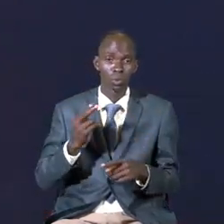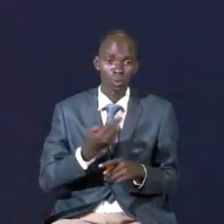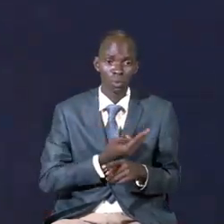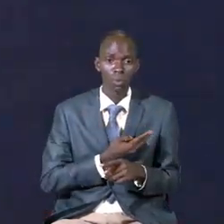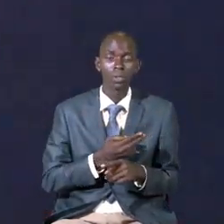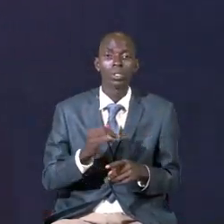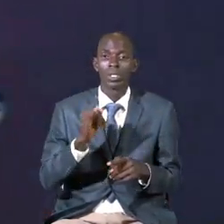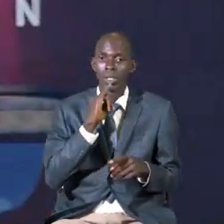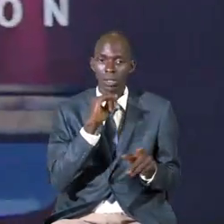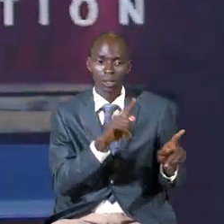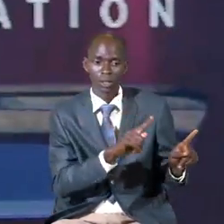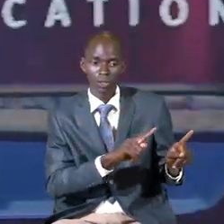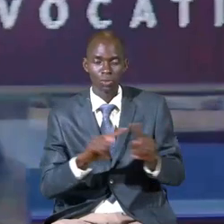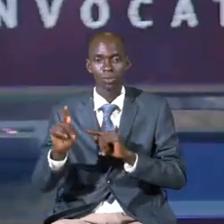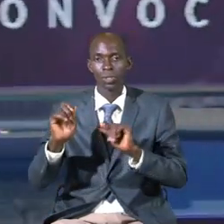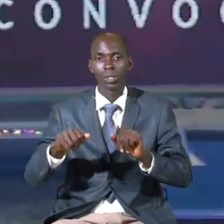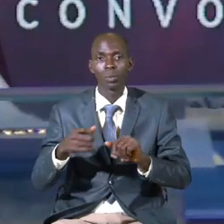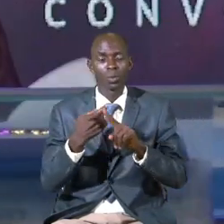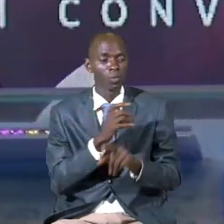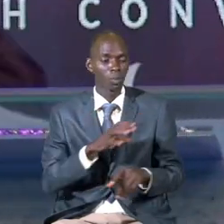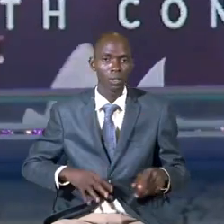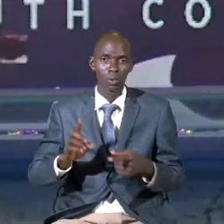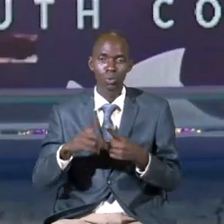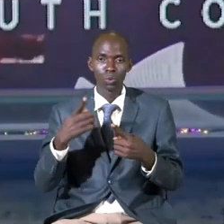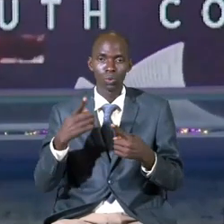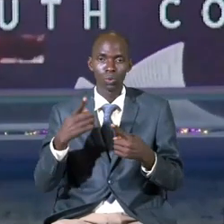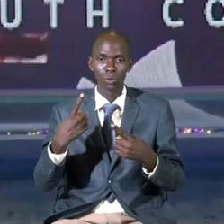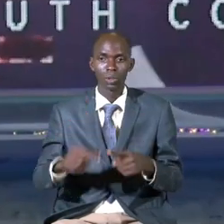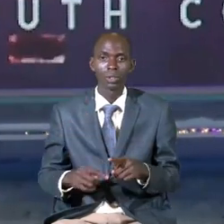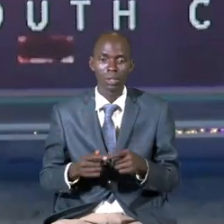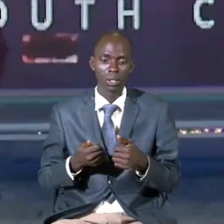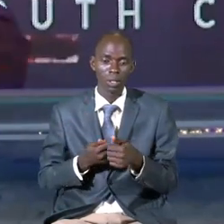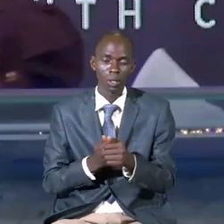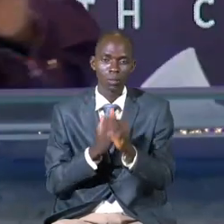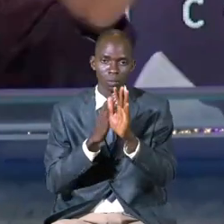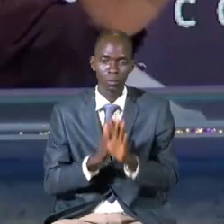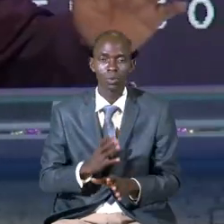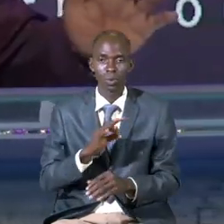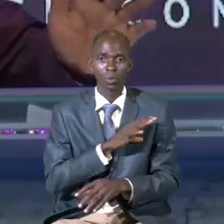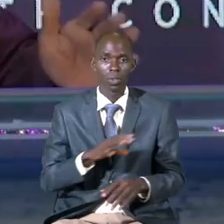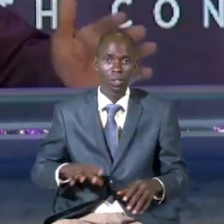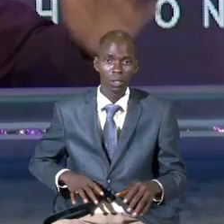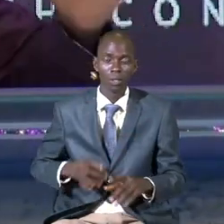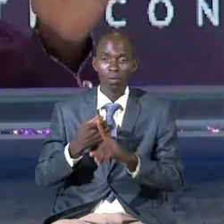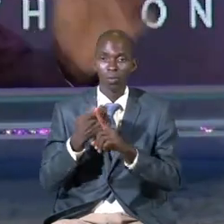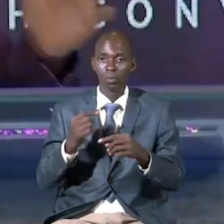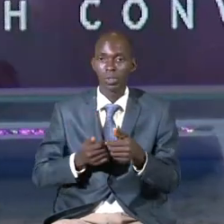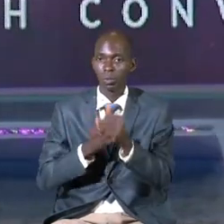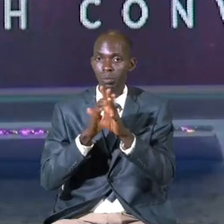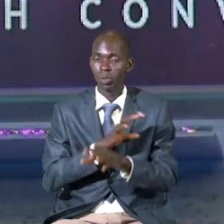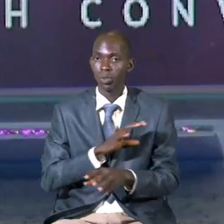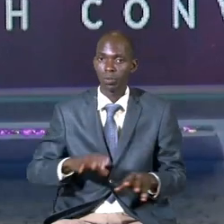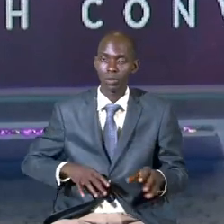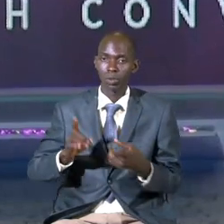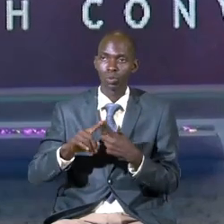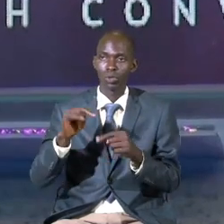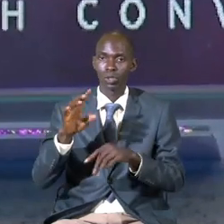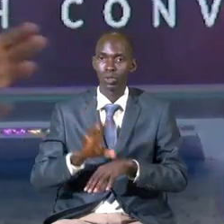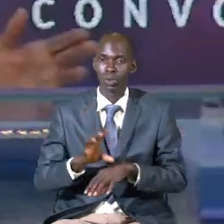to the apostles transferable from the apostles to the church transferable